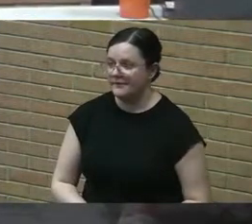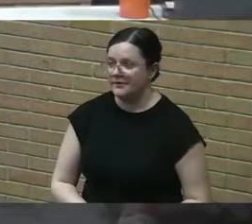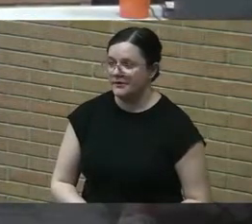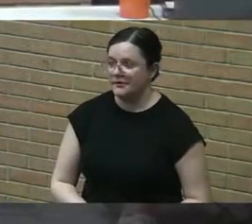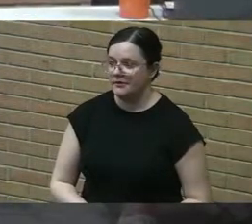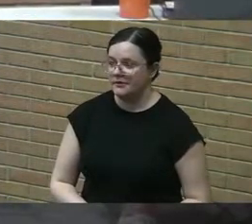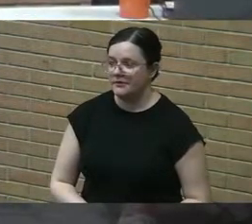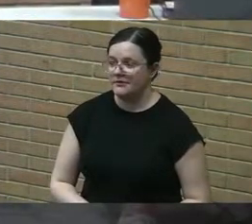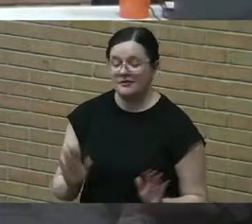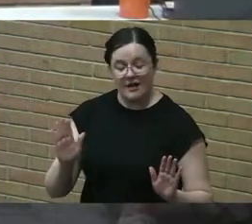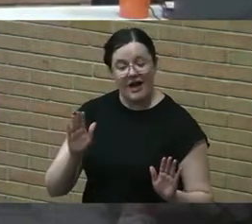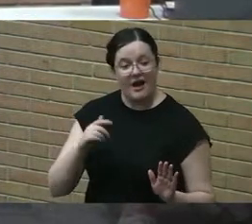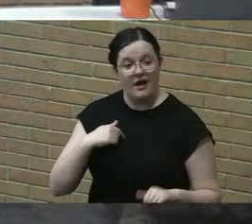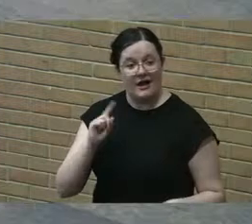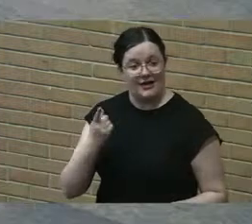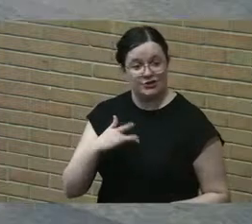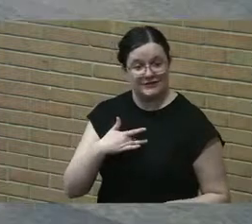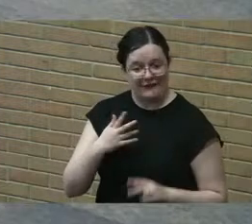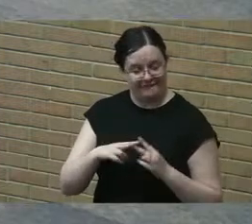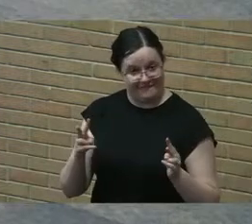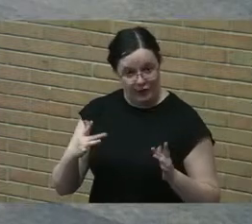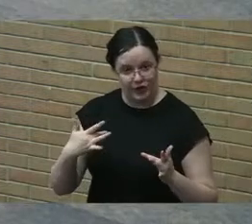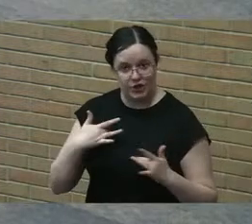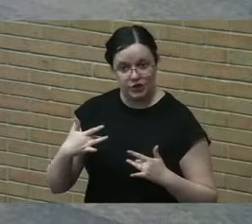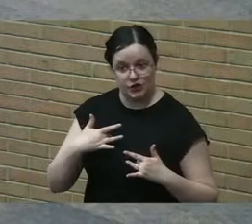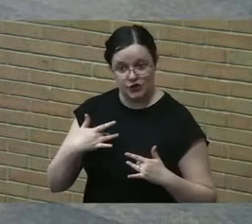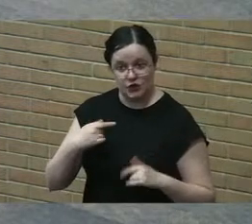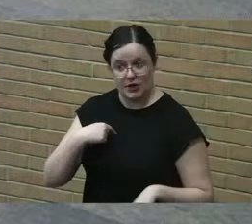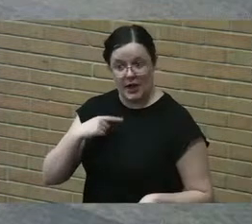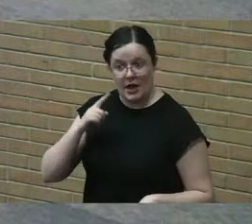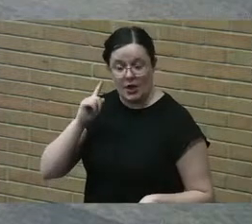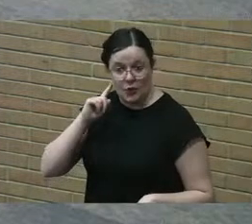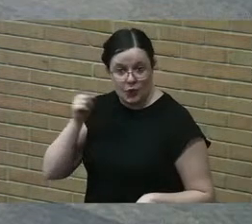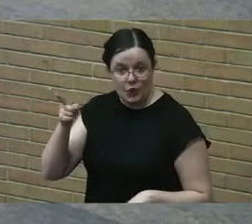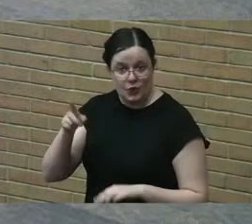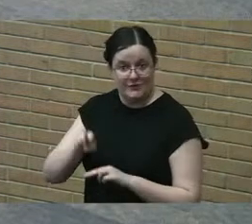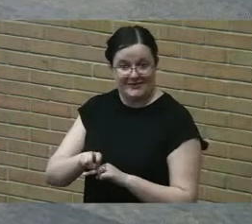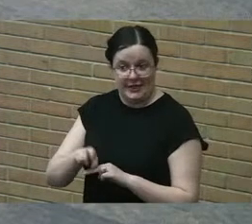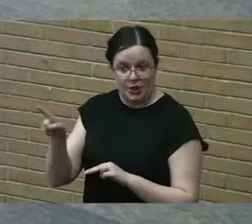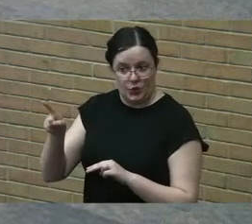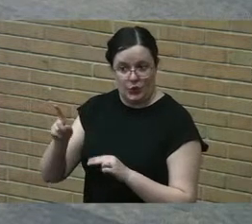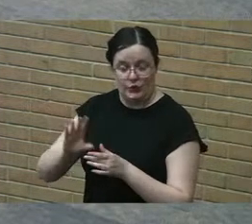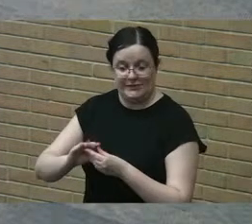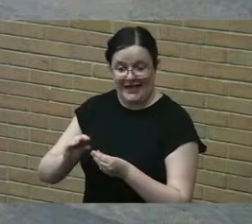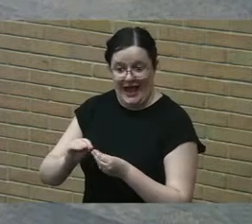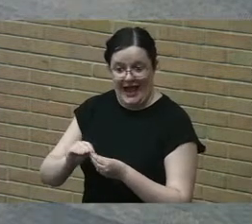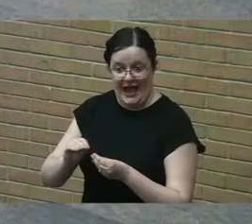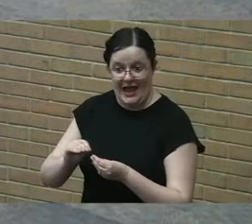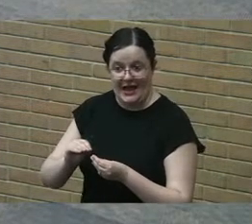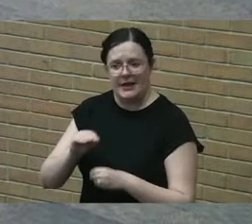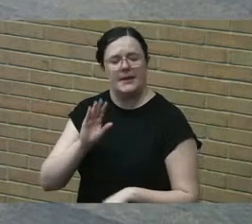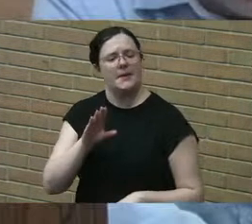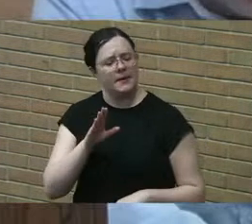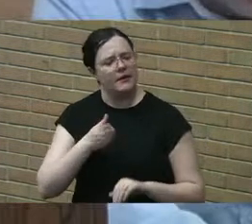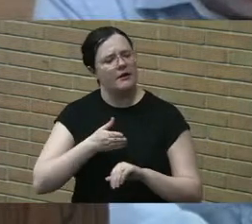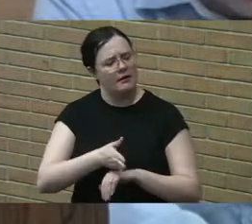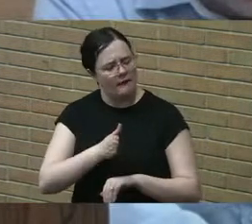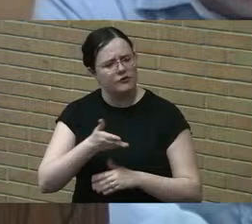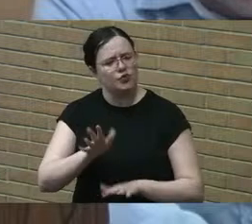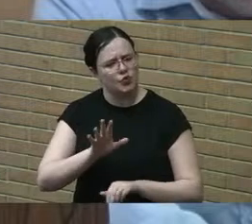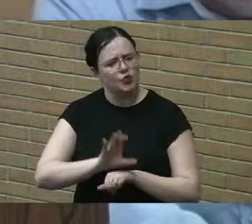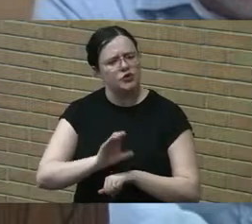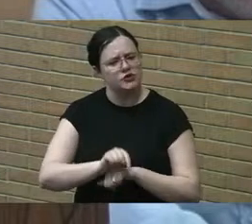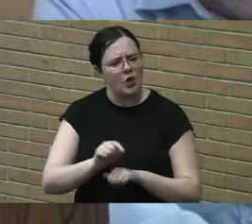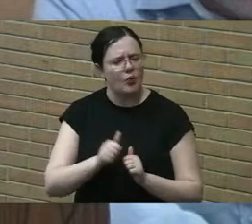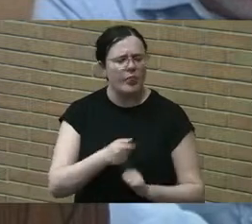I just felt very concerned when I heard you sitting there and saying that, after consulting with our